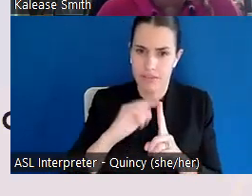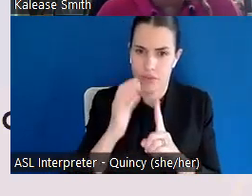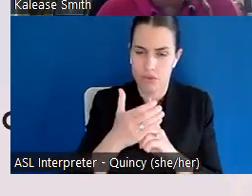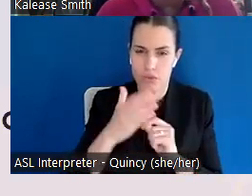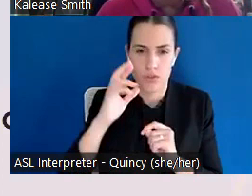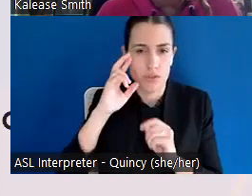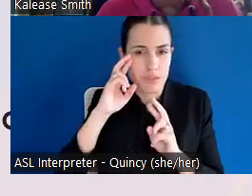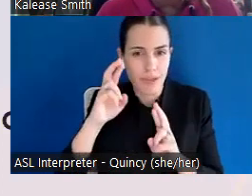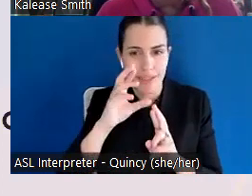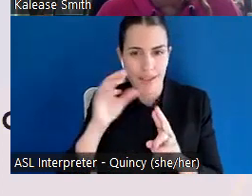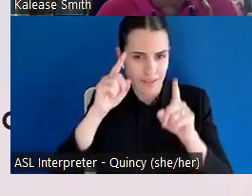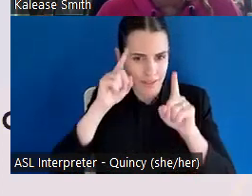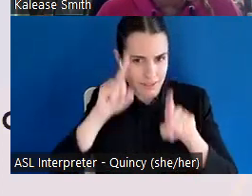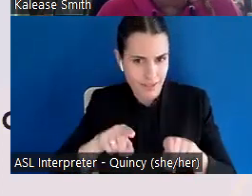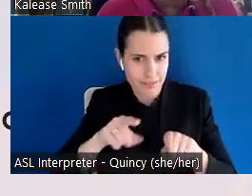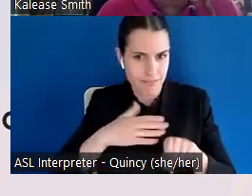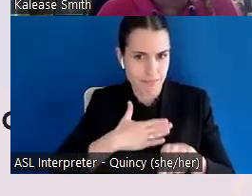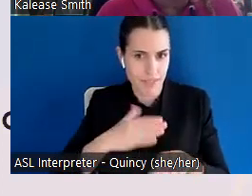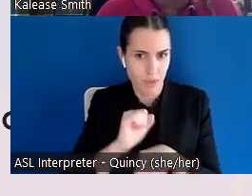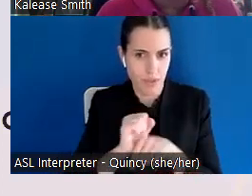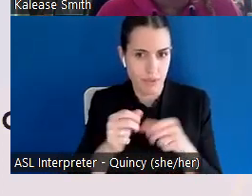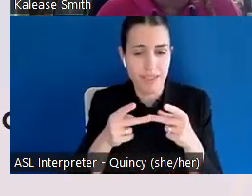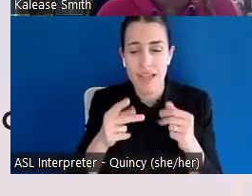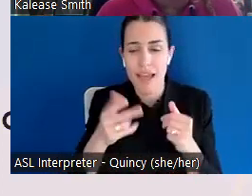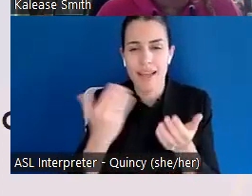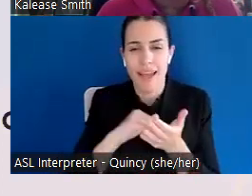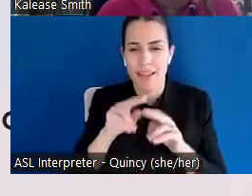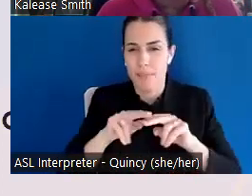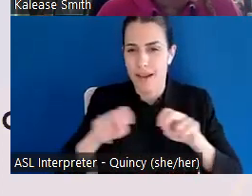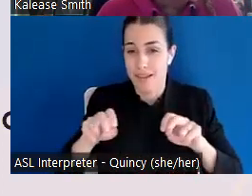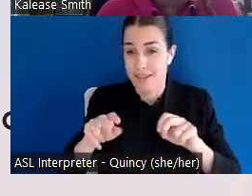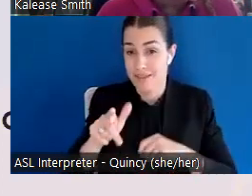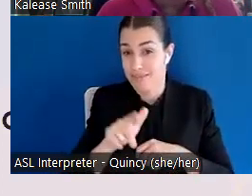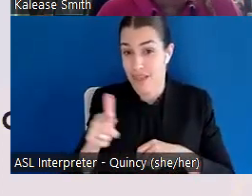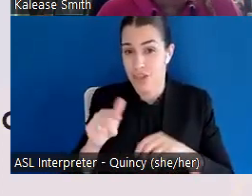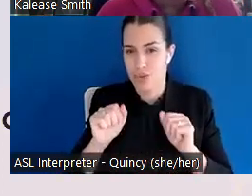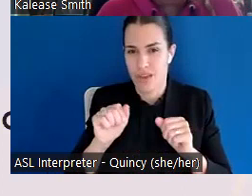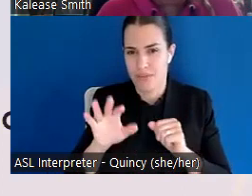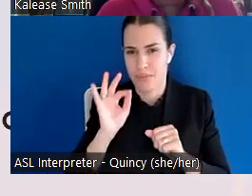And as always, panelists, feel free to answer whichever question speaks to you, and I will turn it over to our panelists.